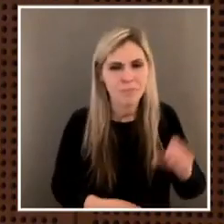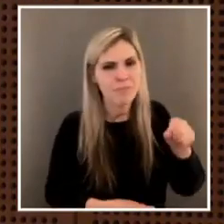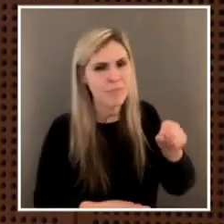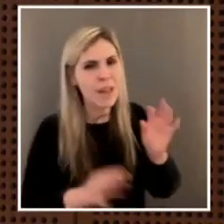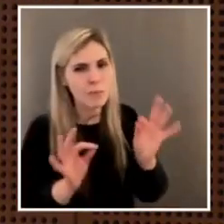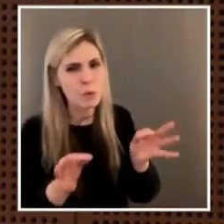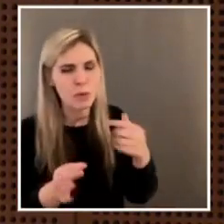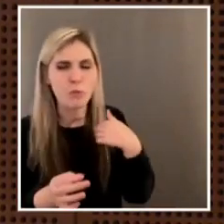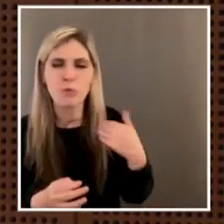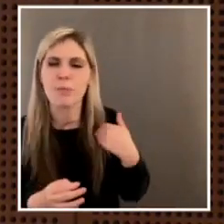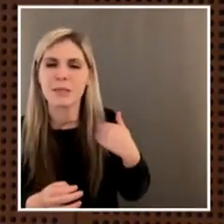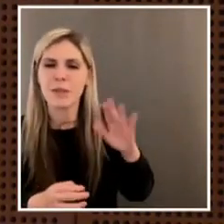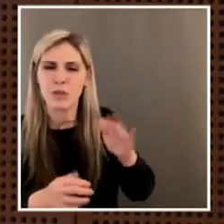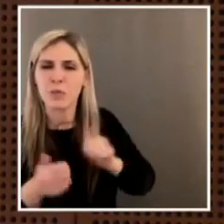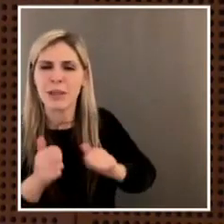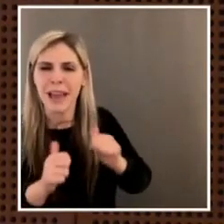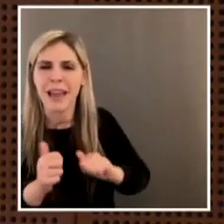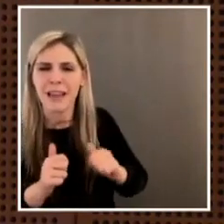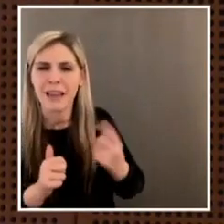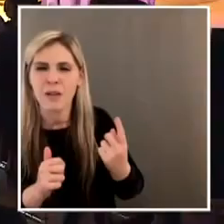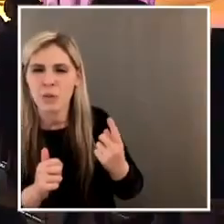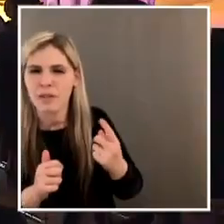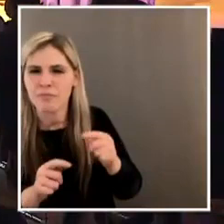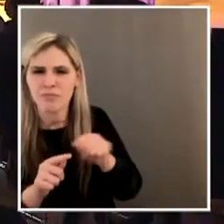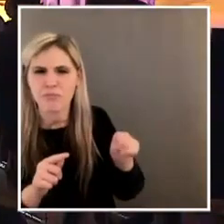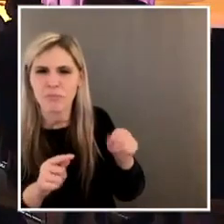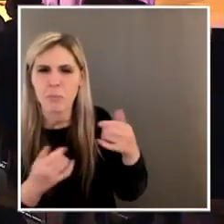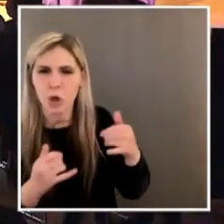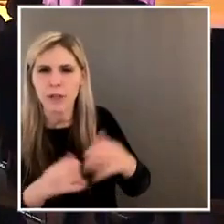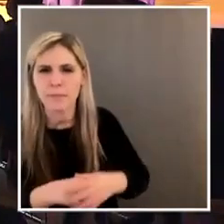play, The Card Party. Yeah. Yeah.